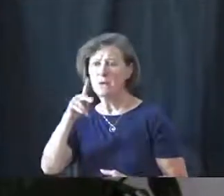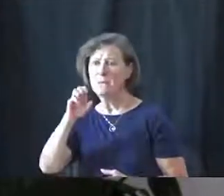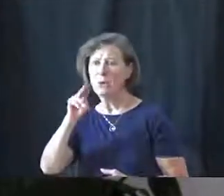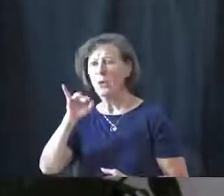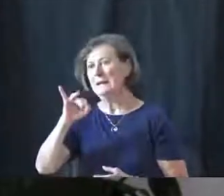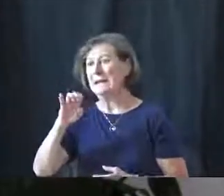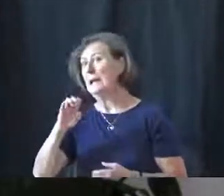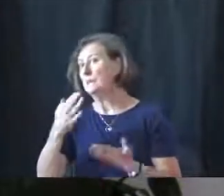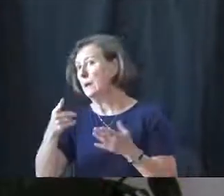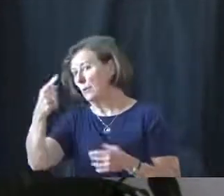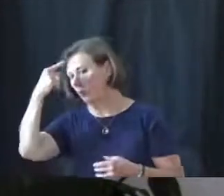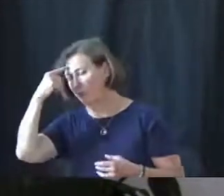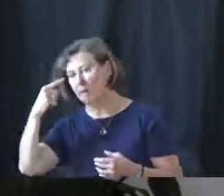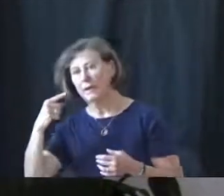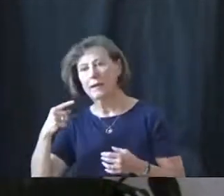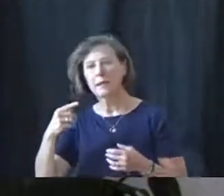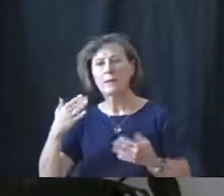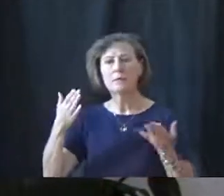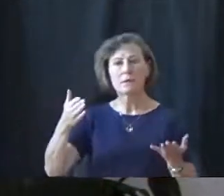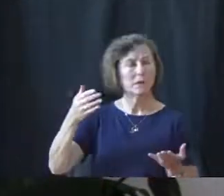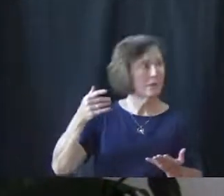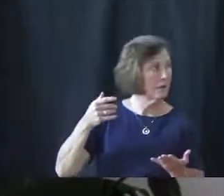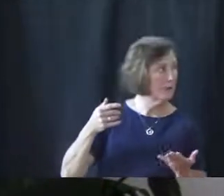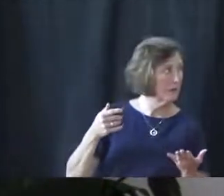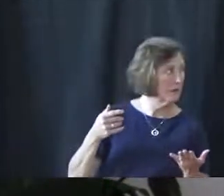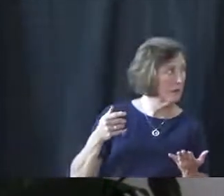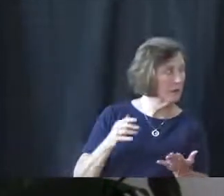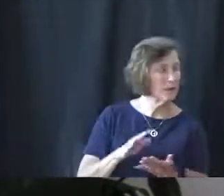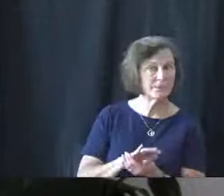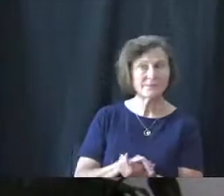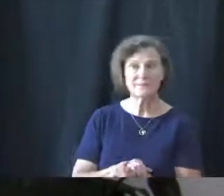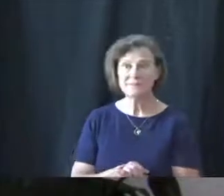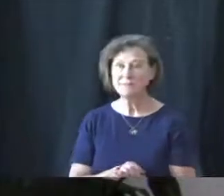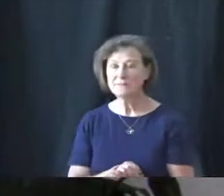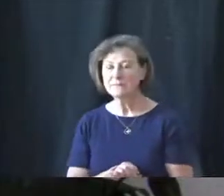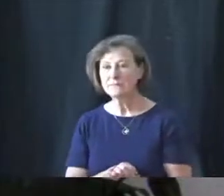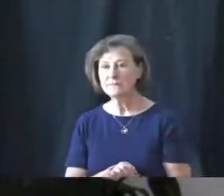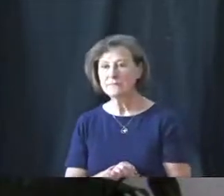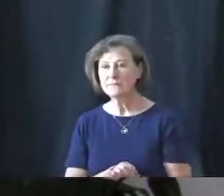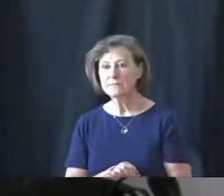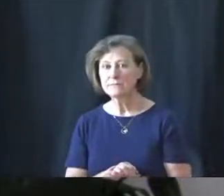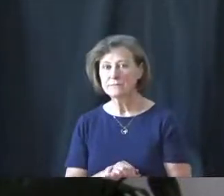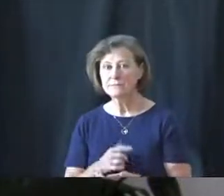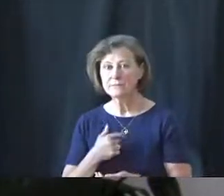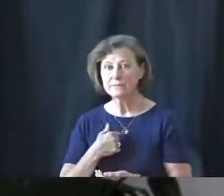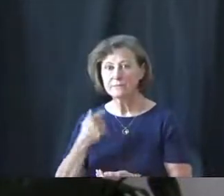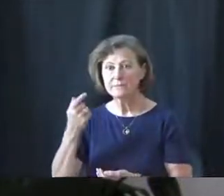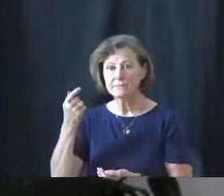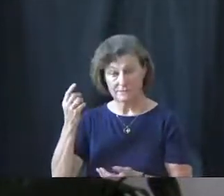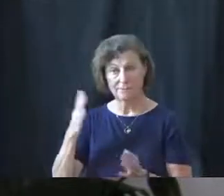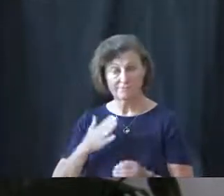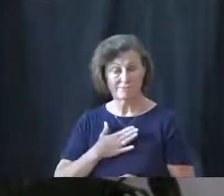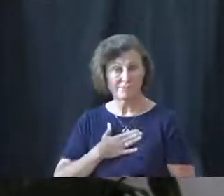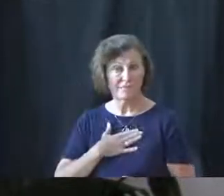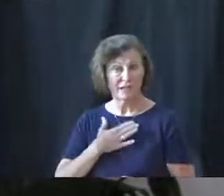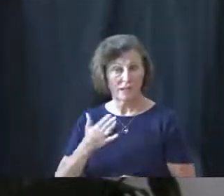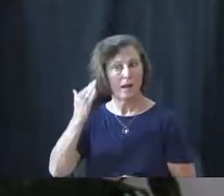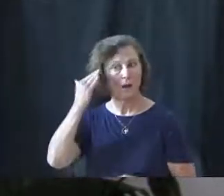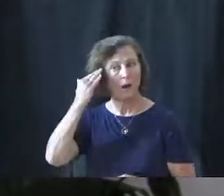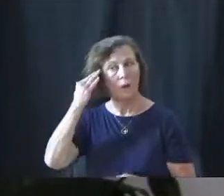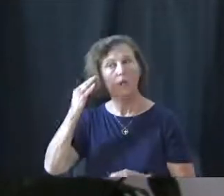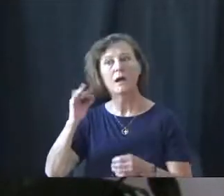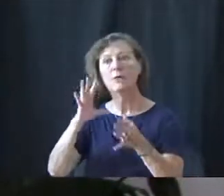Or you might already understand the significance of the lotus. I admit that although I was aware of the story of